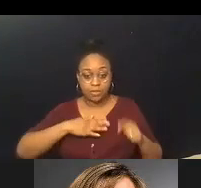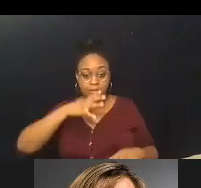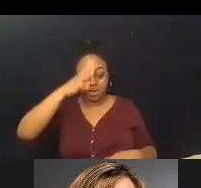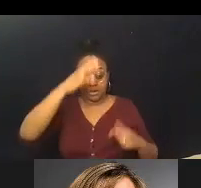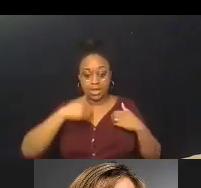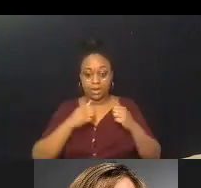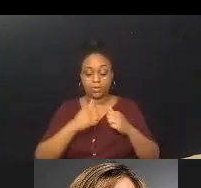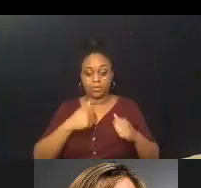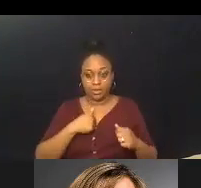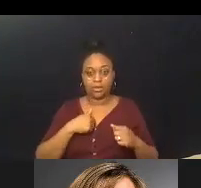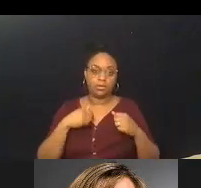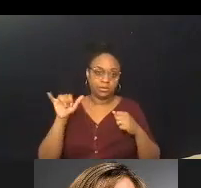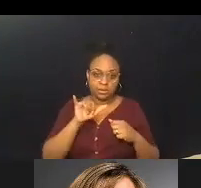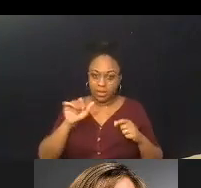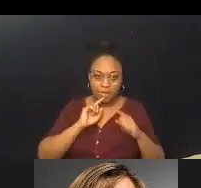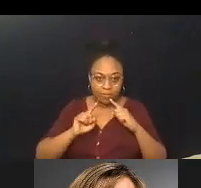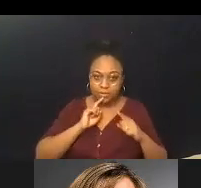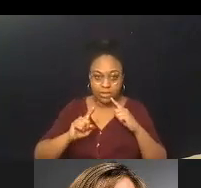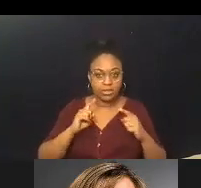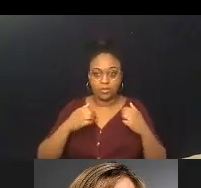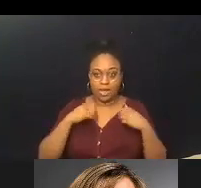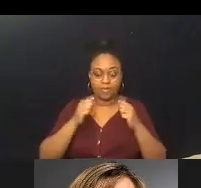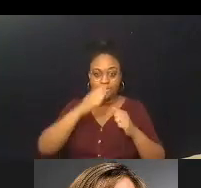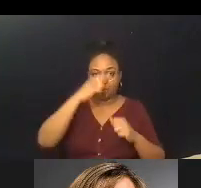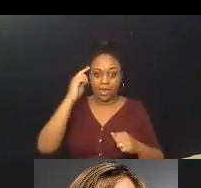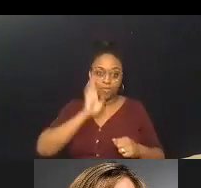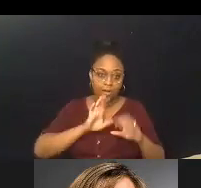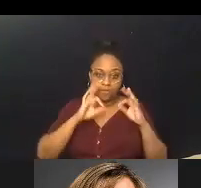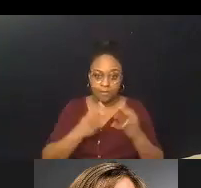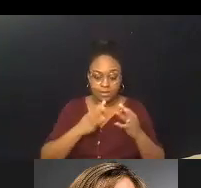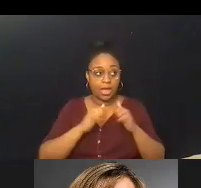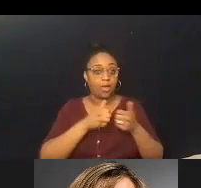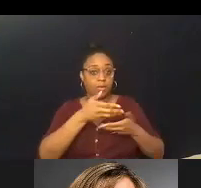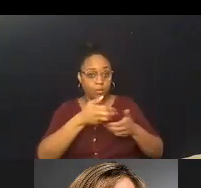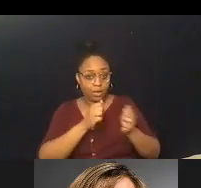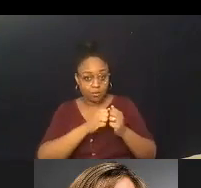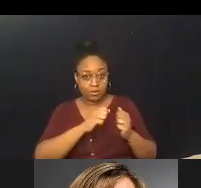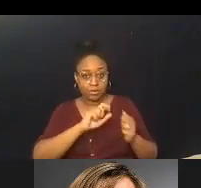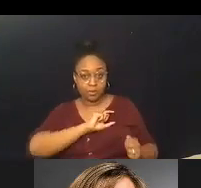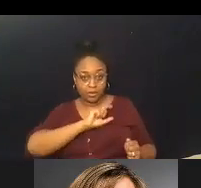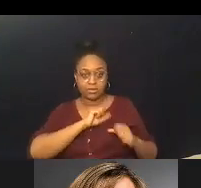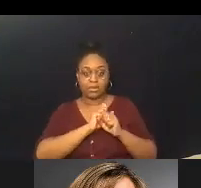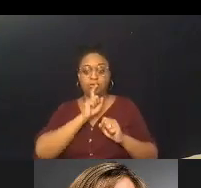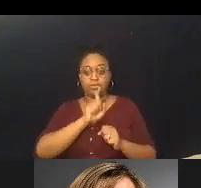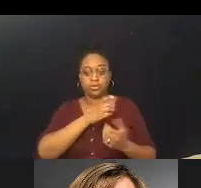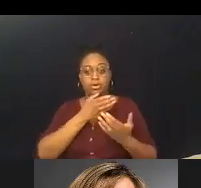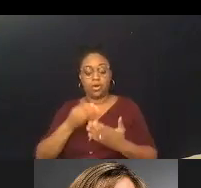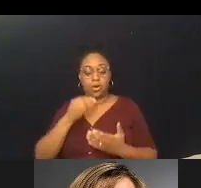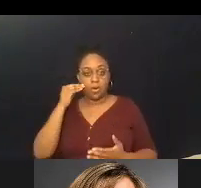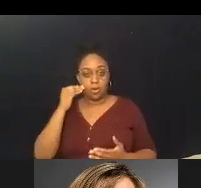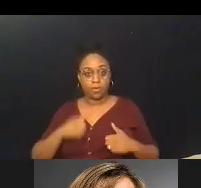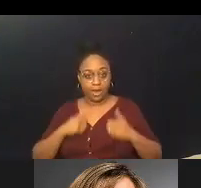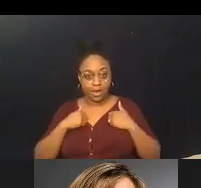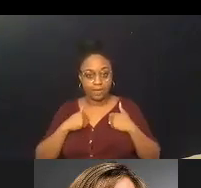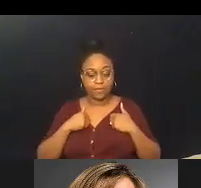brown families have with their kids when they get a license: is how do you interact with the police? How do we make sure that you come home alive? And so my Black identity for me